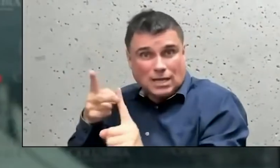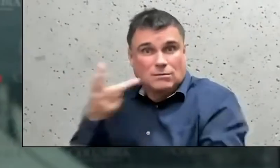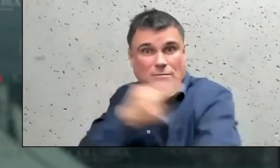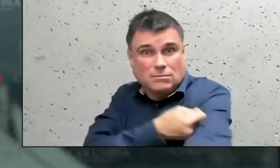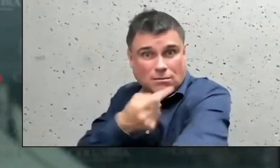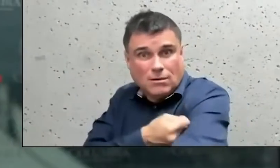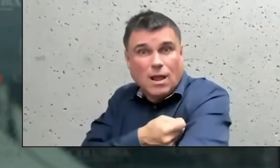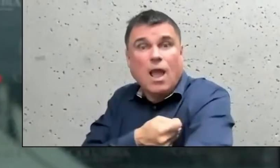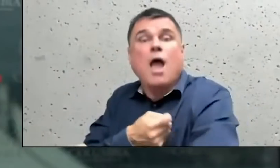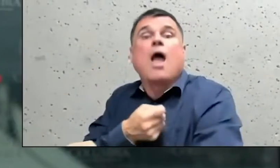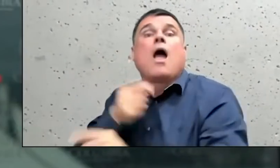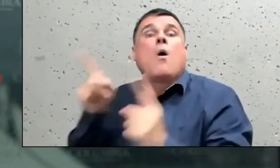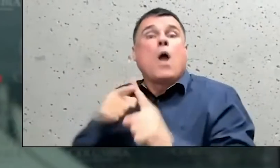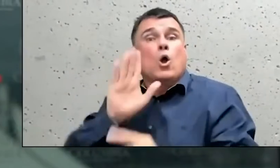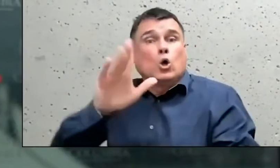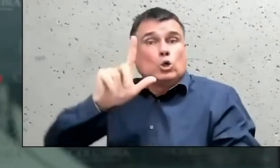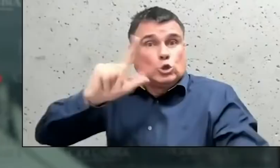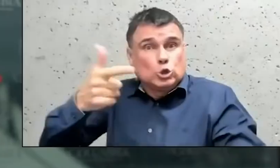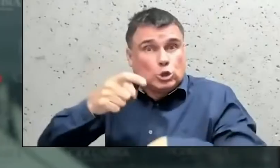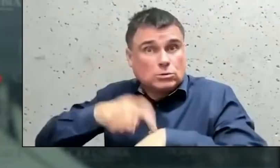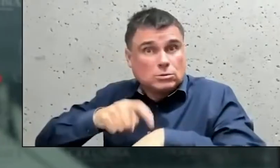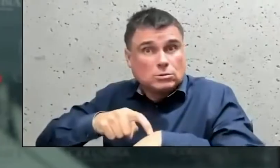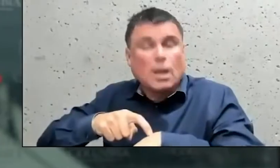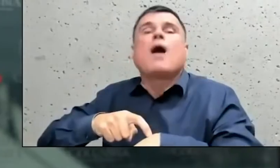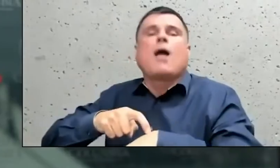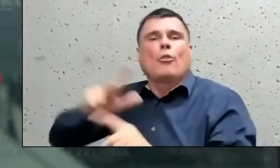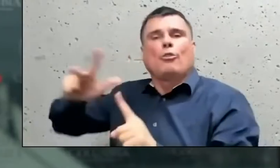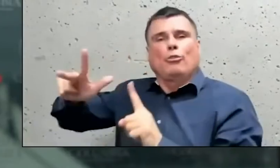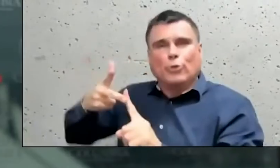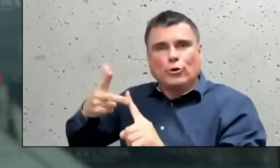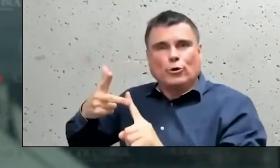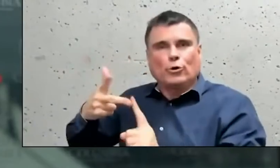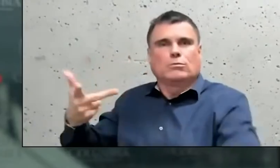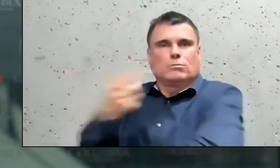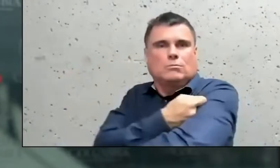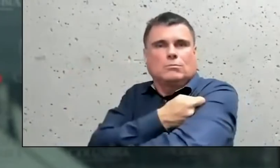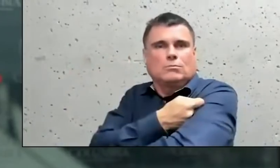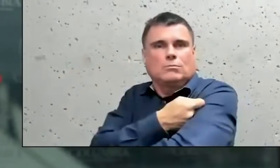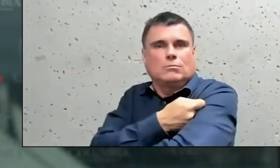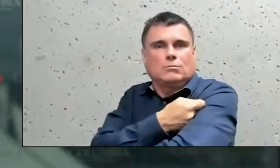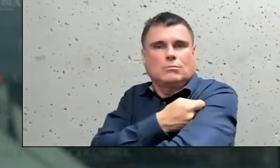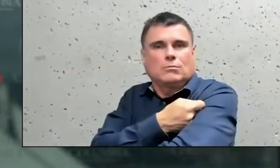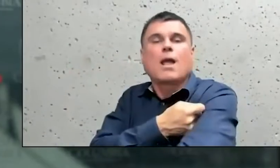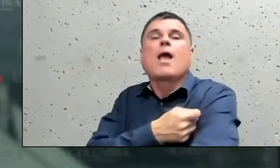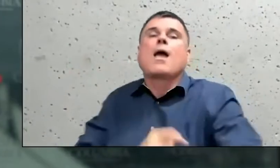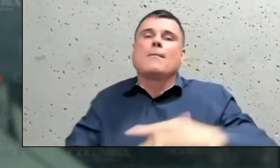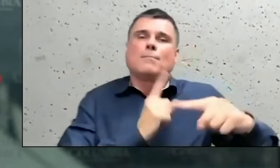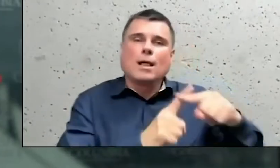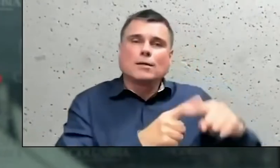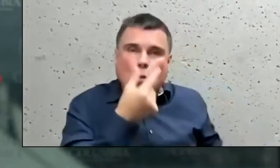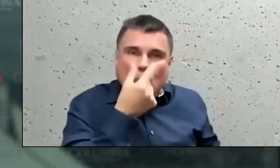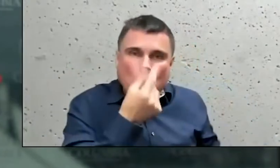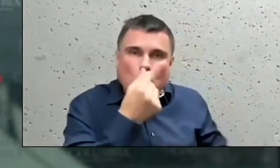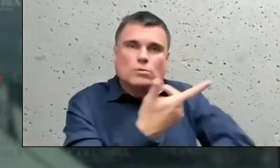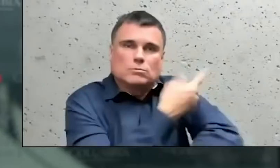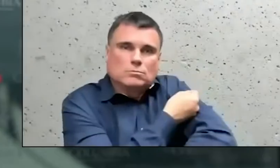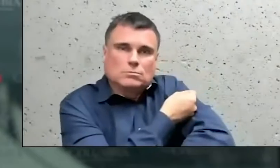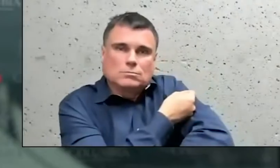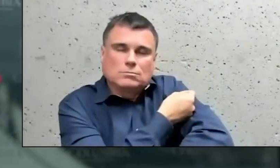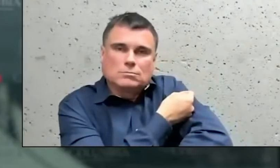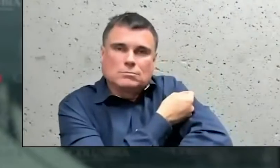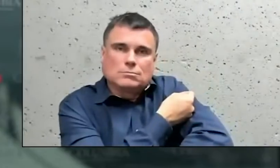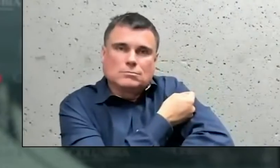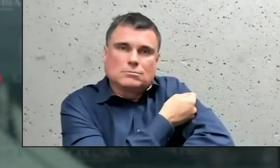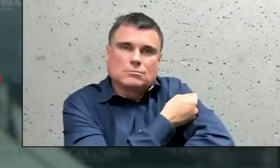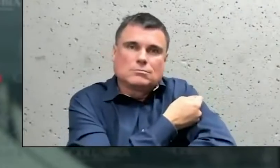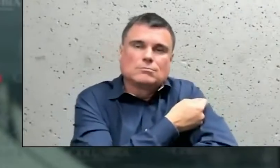you're invited to book, to get your influenza vaccine, and to follow public health orders right now. The December period